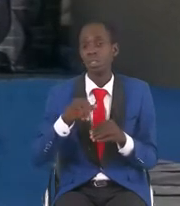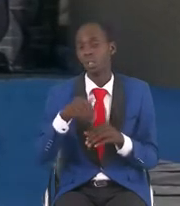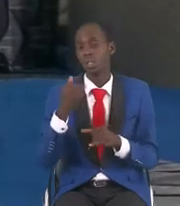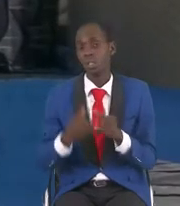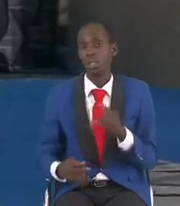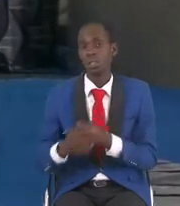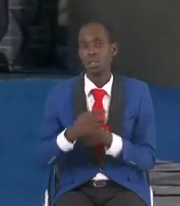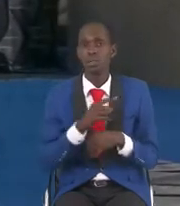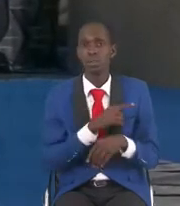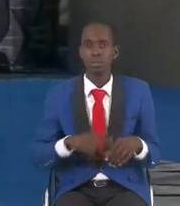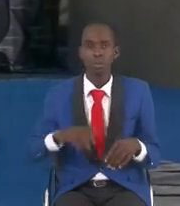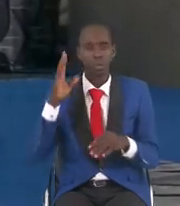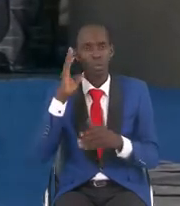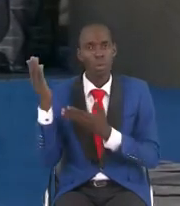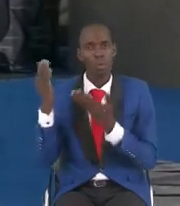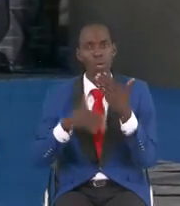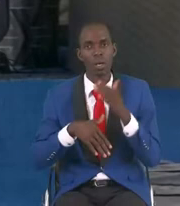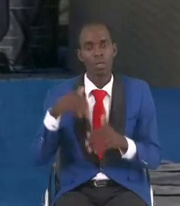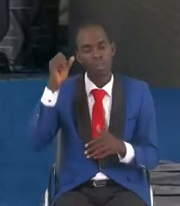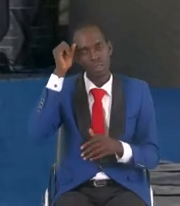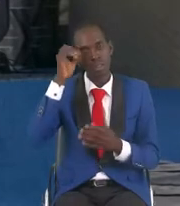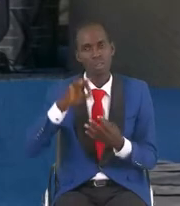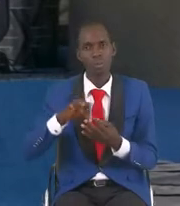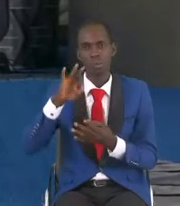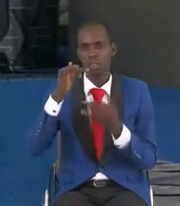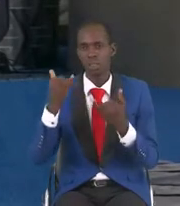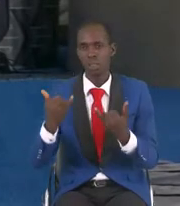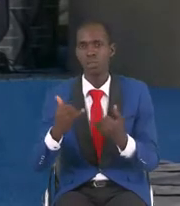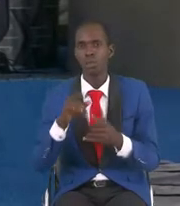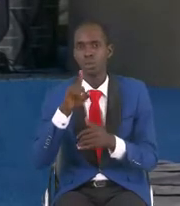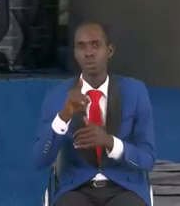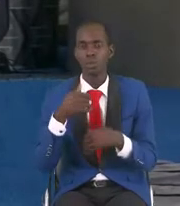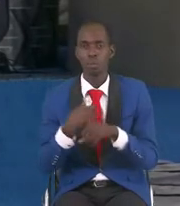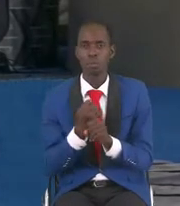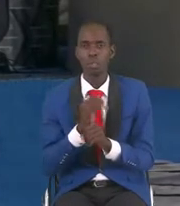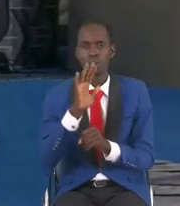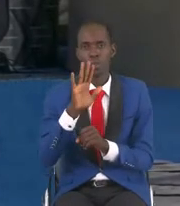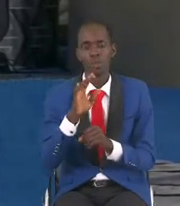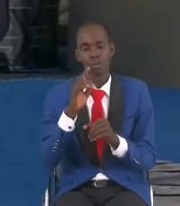will pour out his spirit. Now, you make your choice. Number